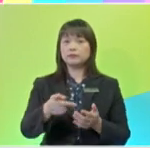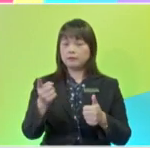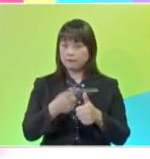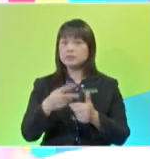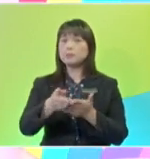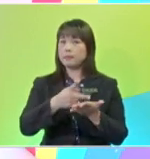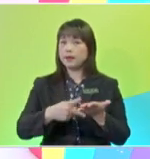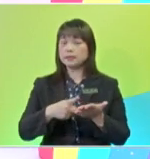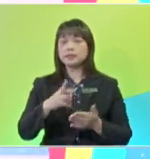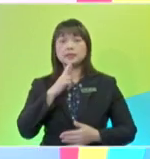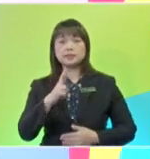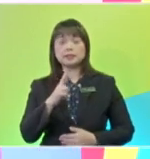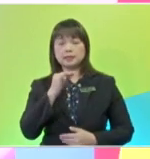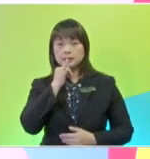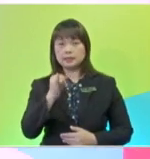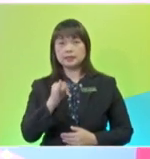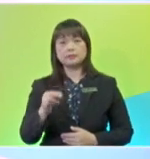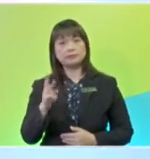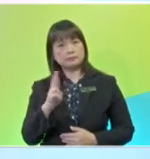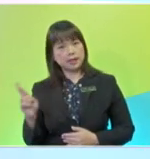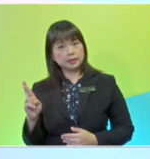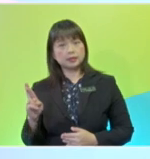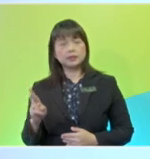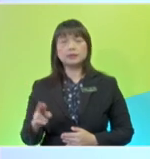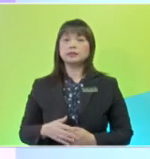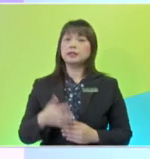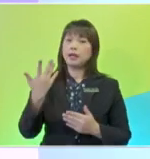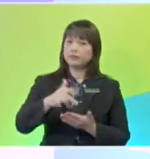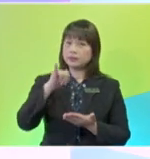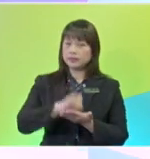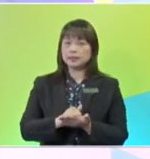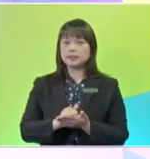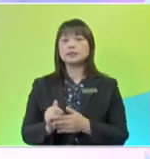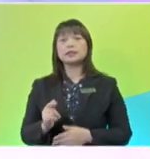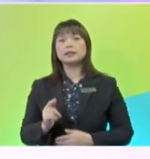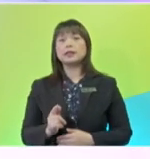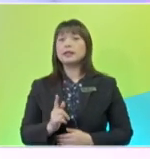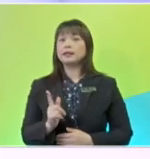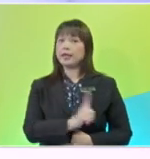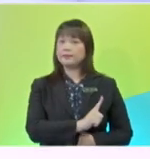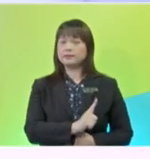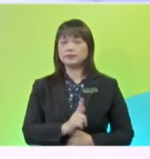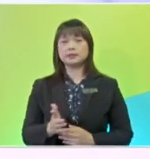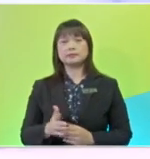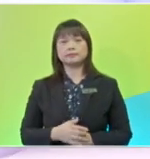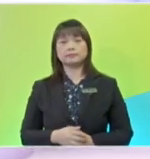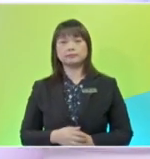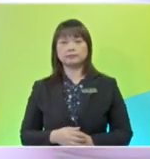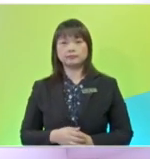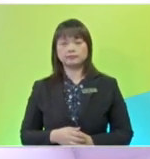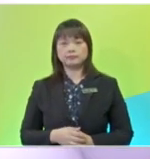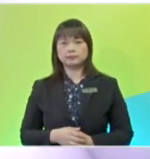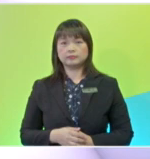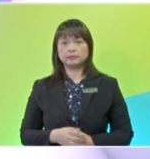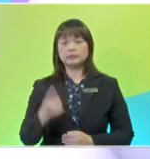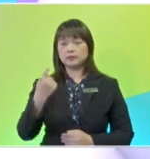Correct. The second part of the Gibbous Moon is the left side being lit up. Okay. So it's like the moon rotate. Rotates. Because